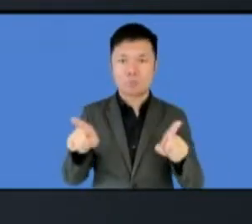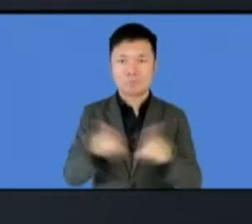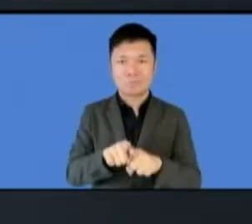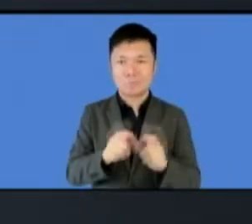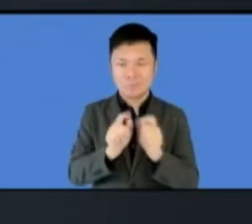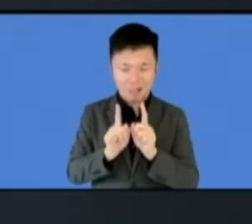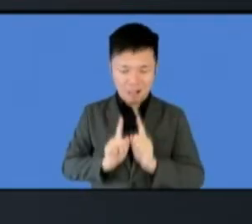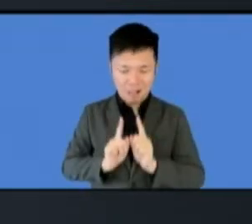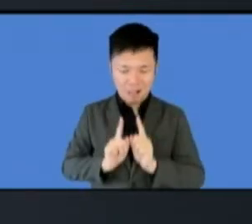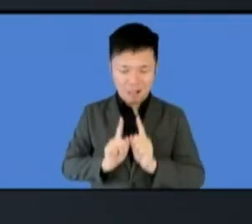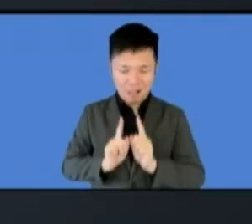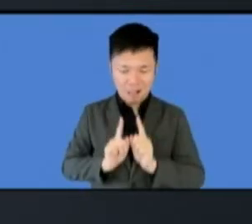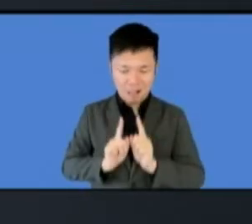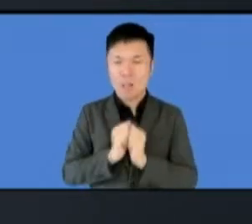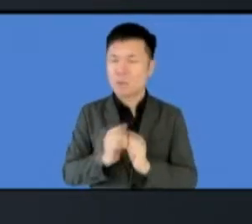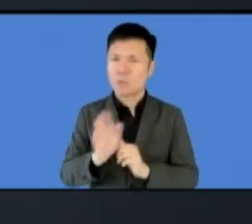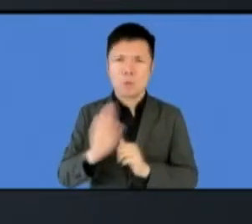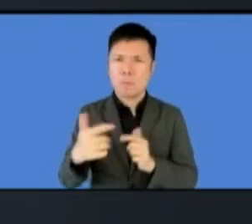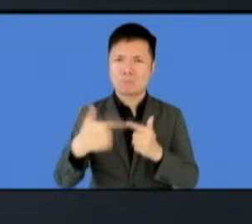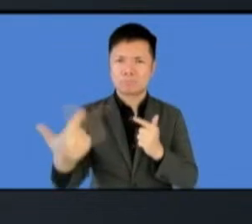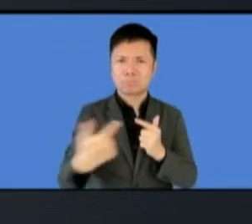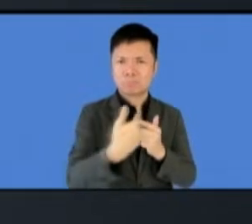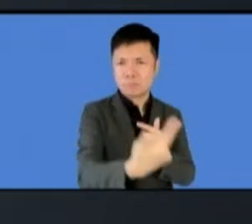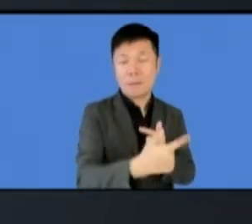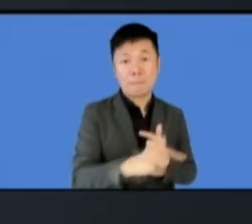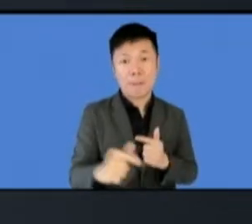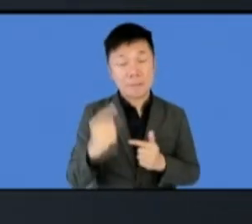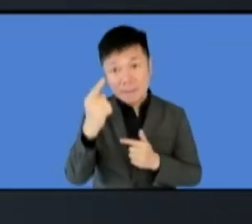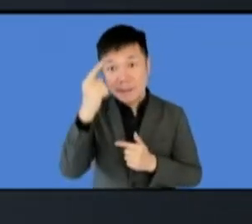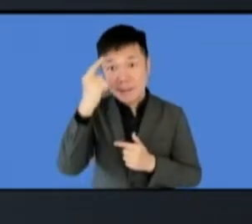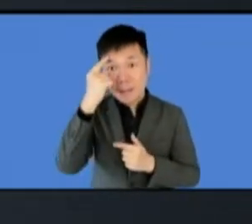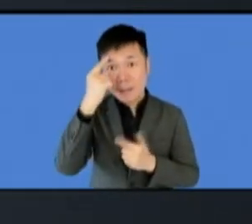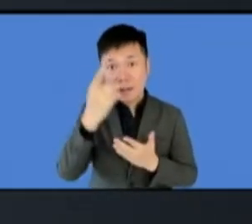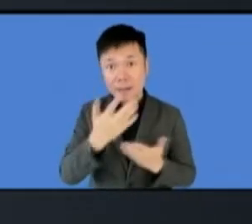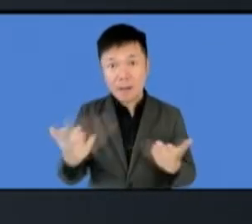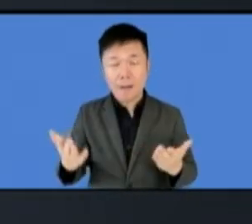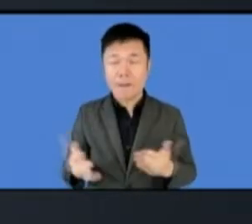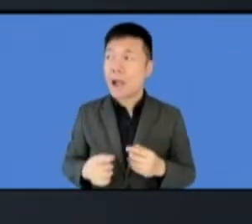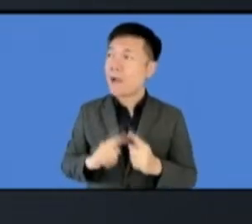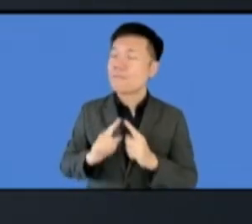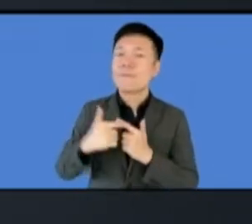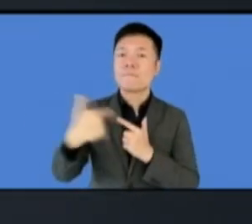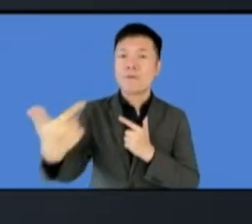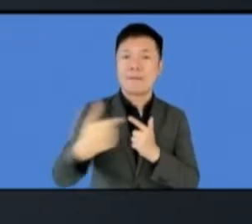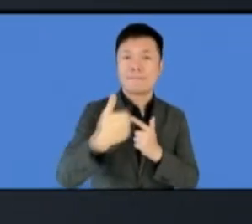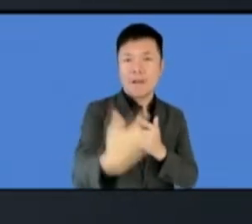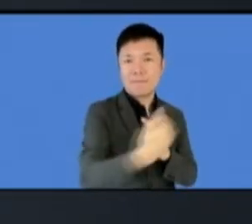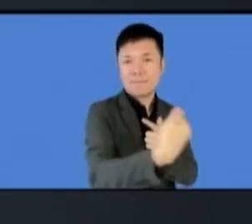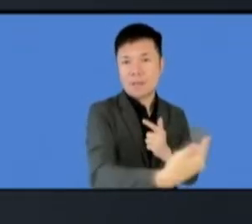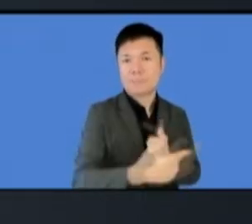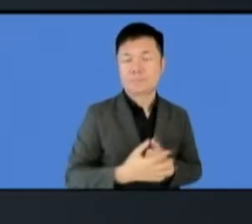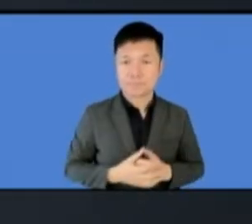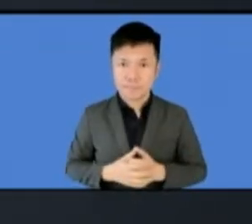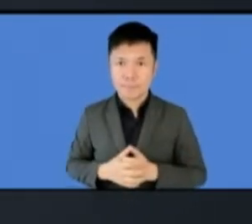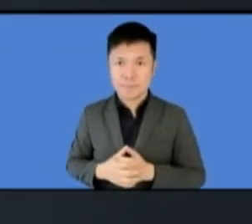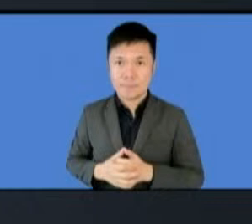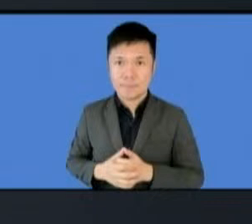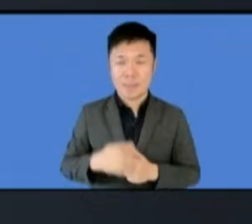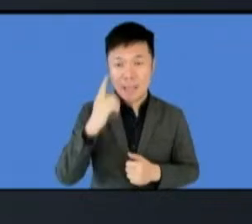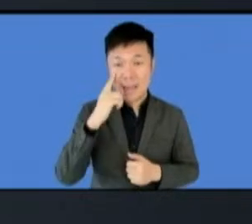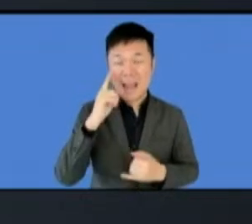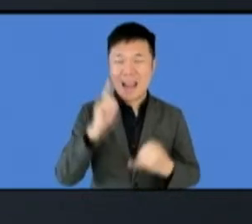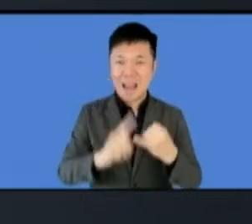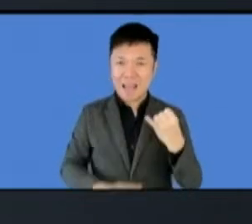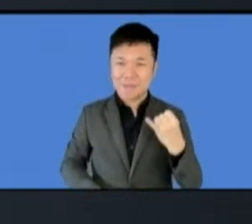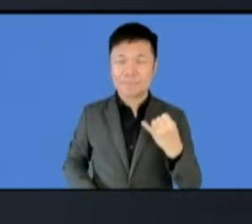a tradition, but in future we have to really go beyond that. So last but not the least is